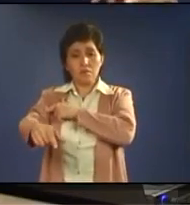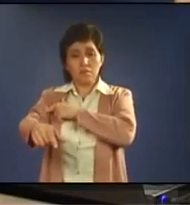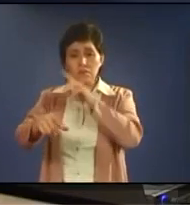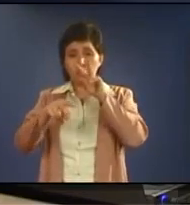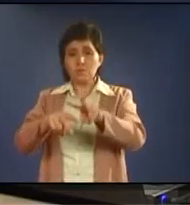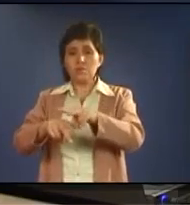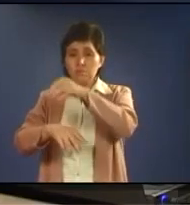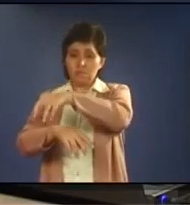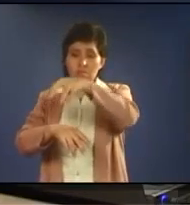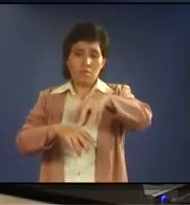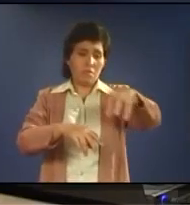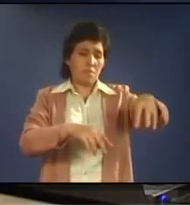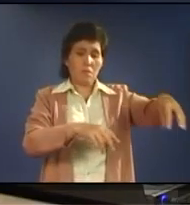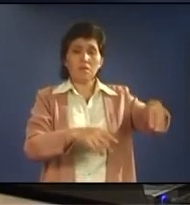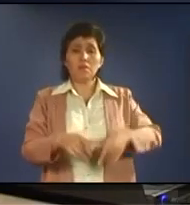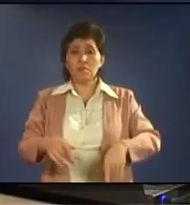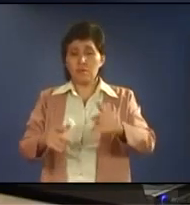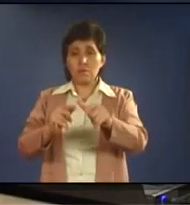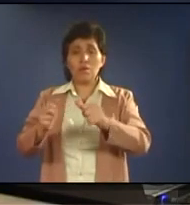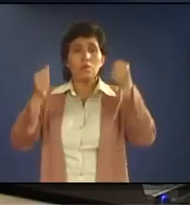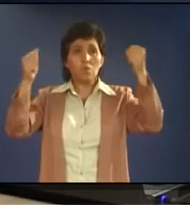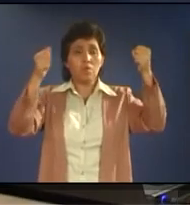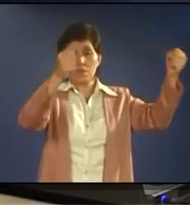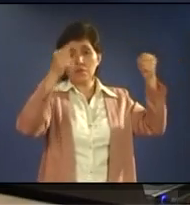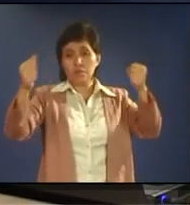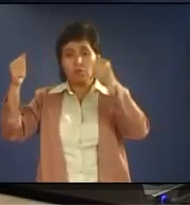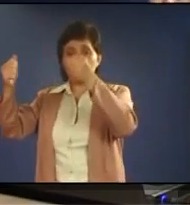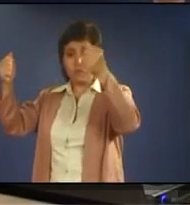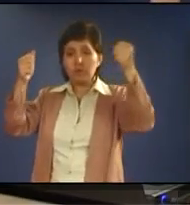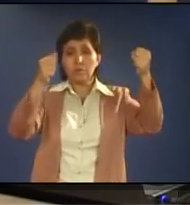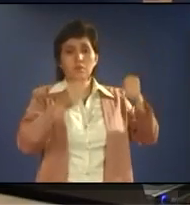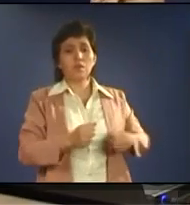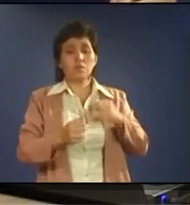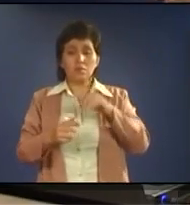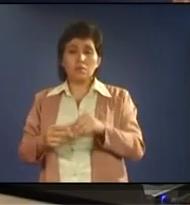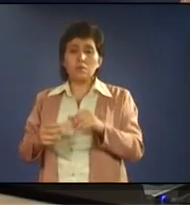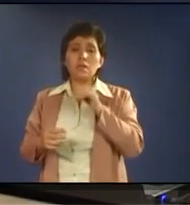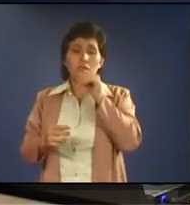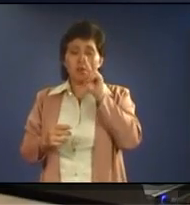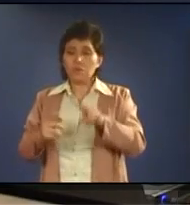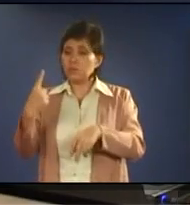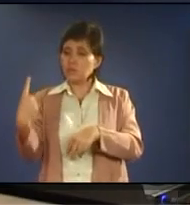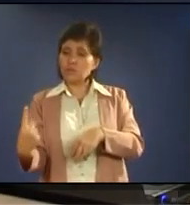their group together. Now, why does this happen? Rather, you don't see something like